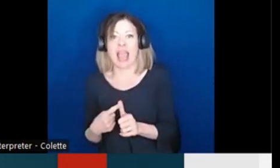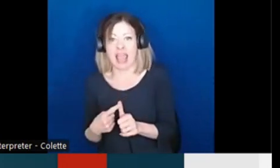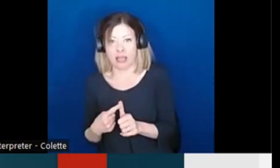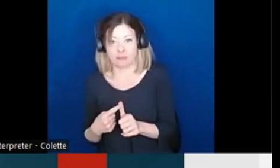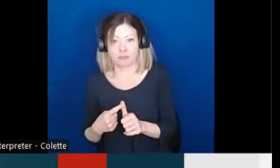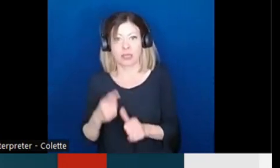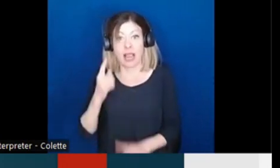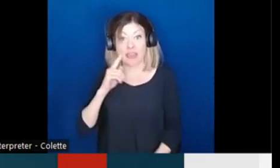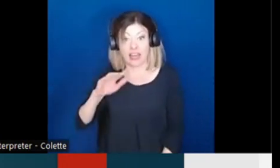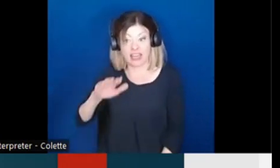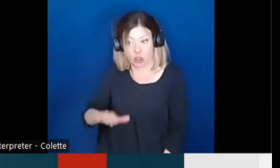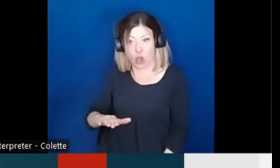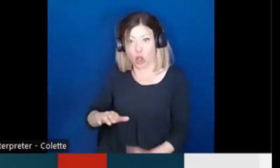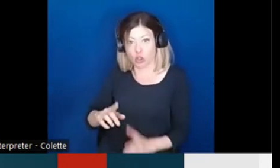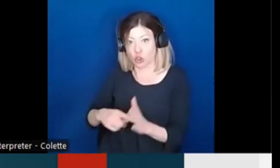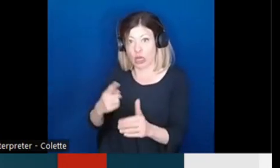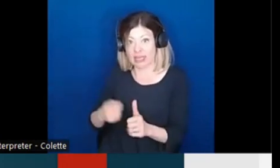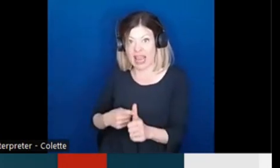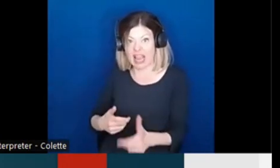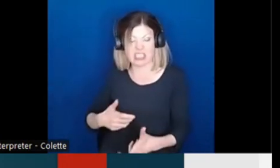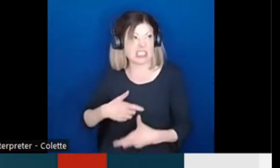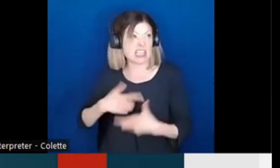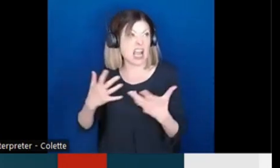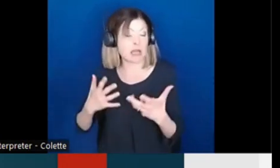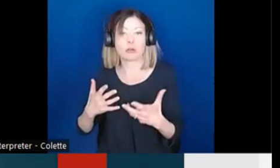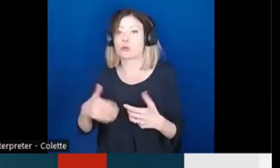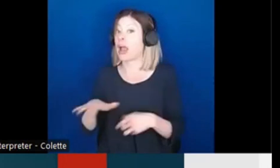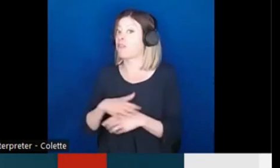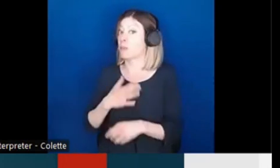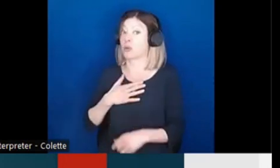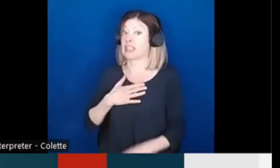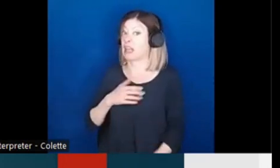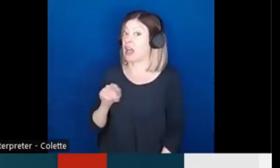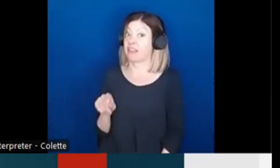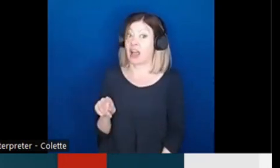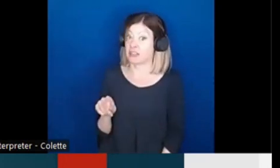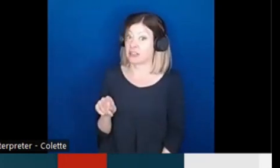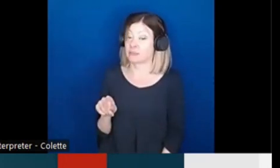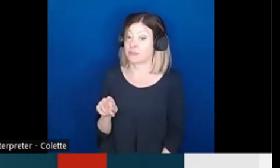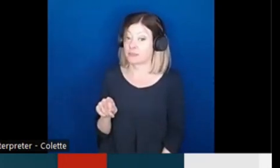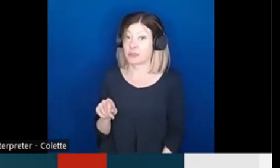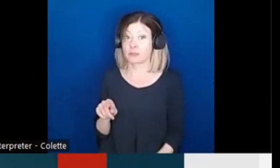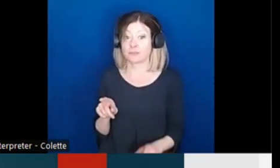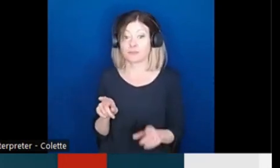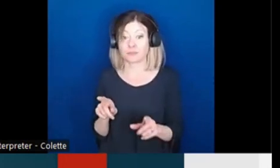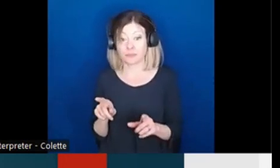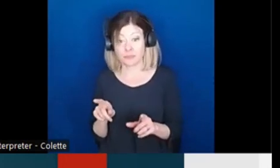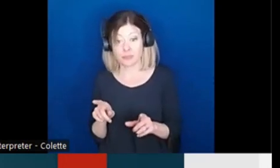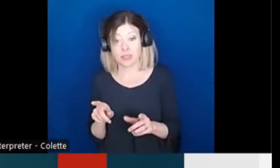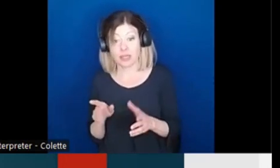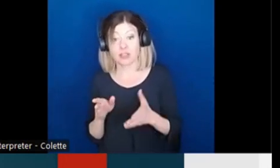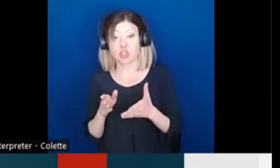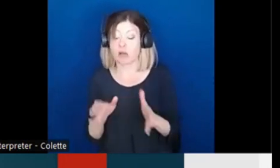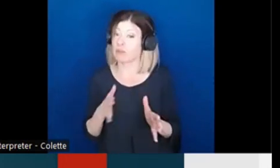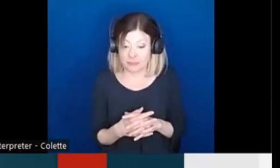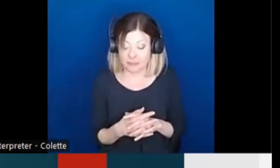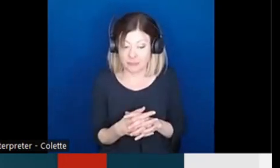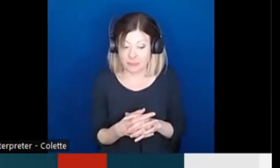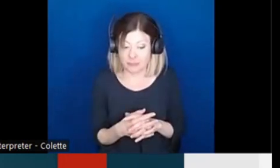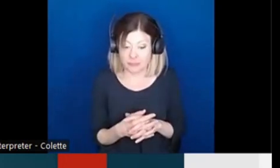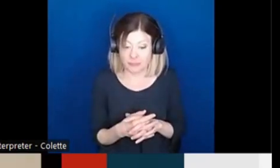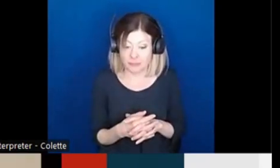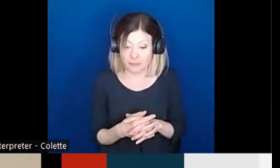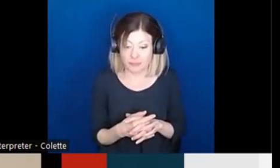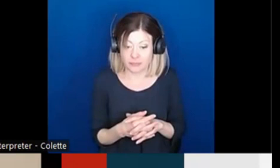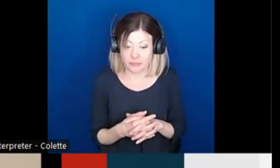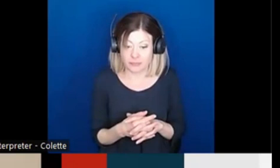girl Jane Eyre is. Not everybody liked that at all, and a general independence, but it was very successful. This is